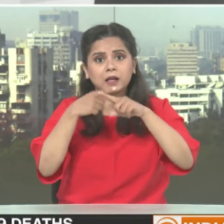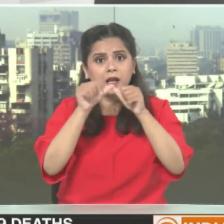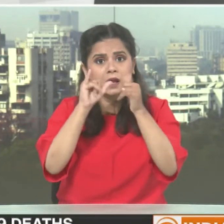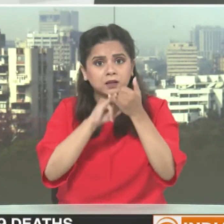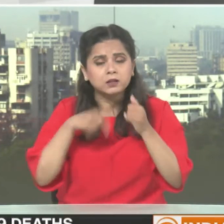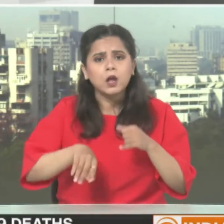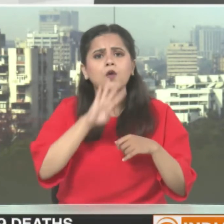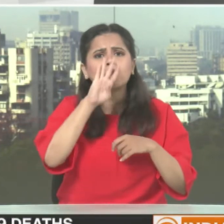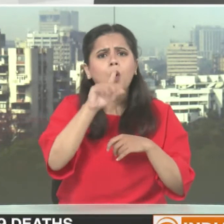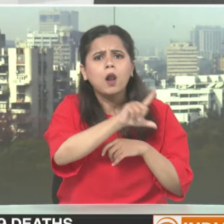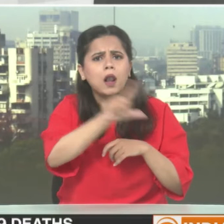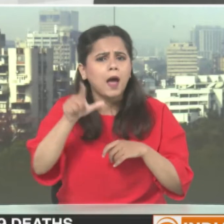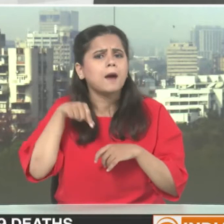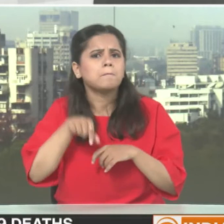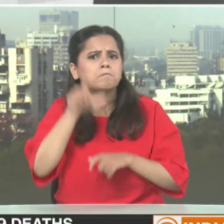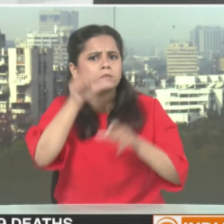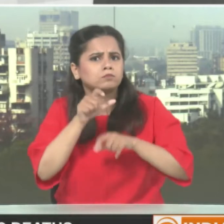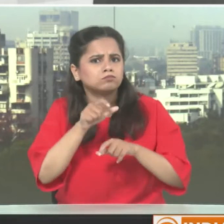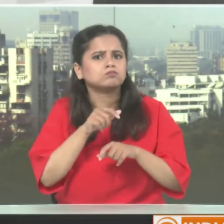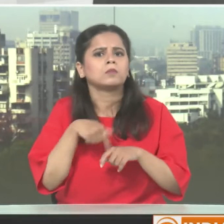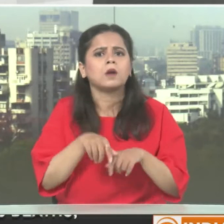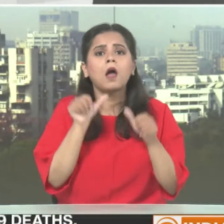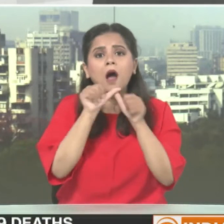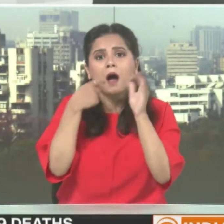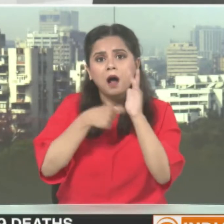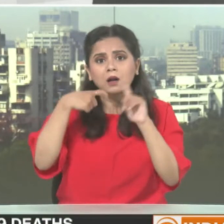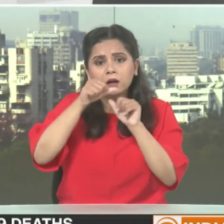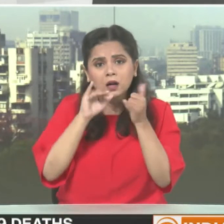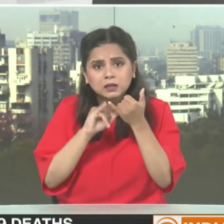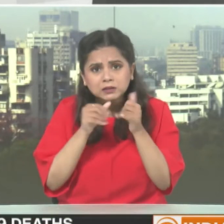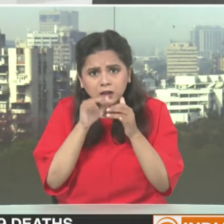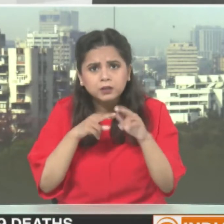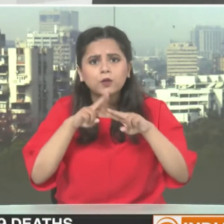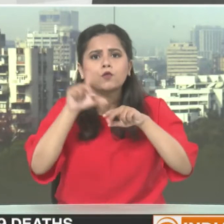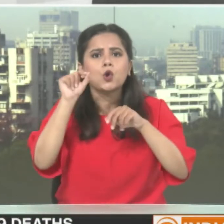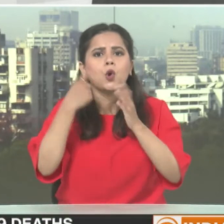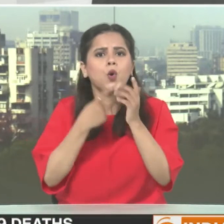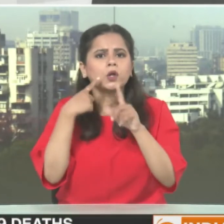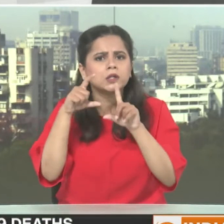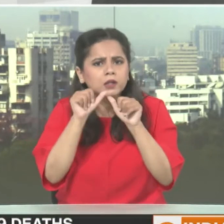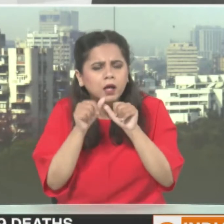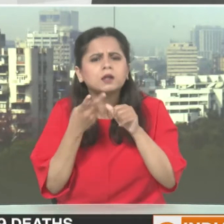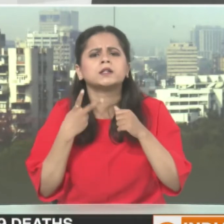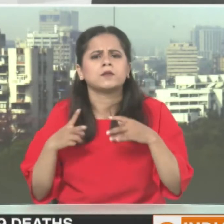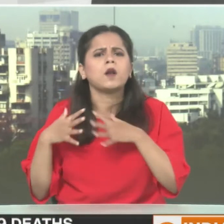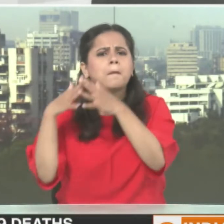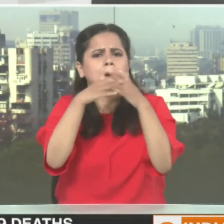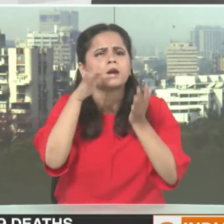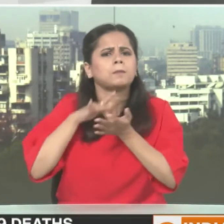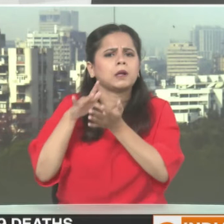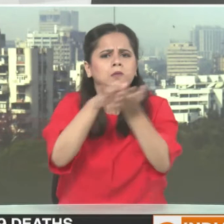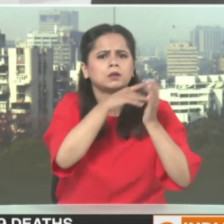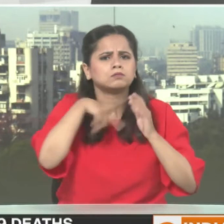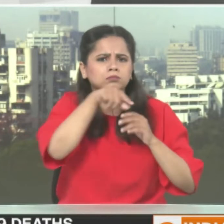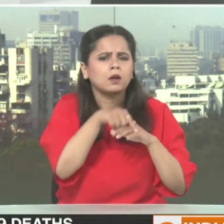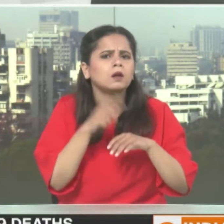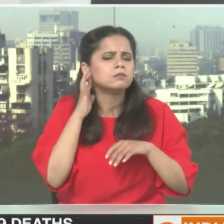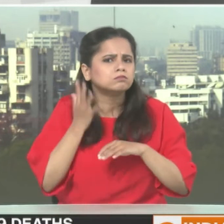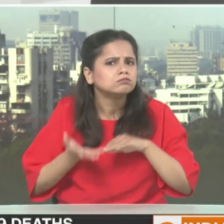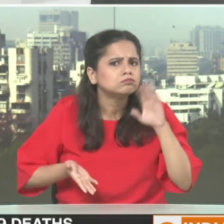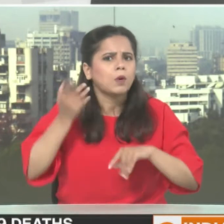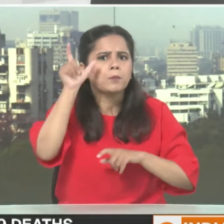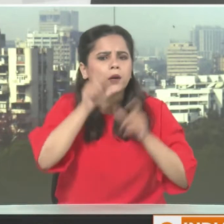the 400,000 mark. Arkansas, Florida, Montana and Oregon each reported record spike